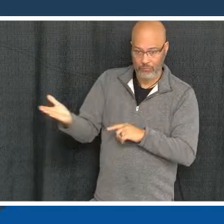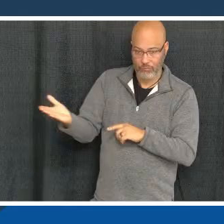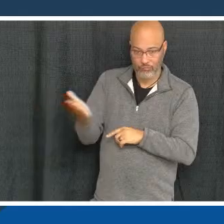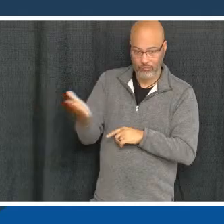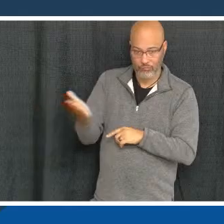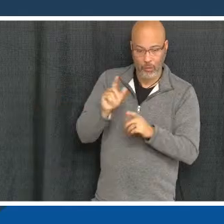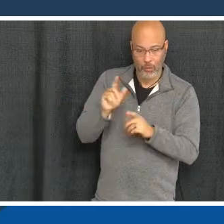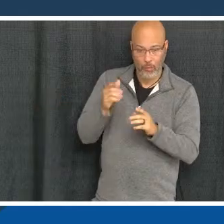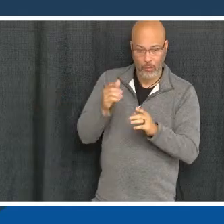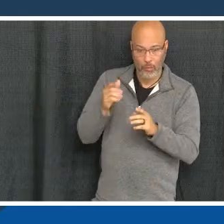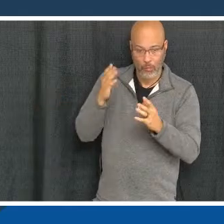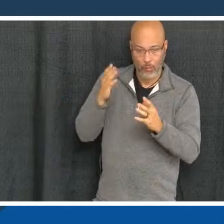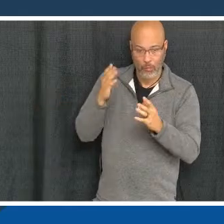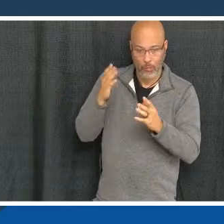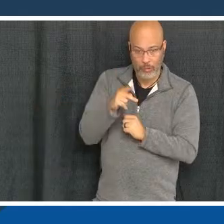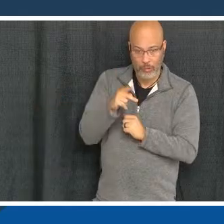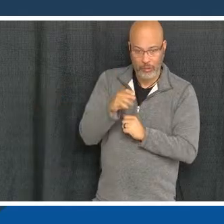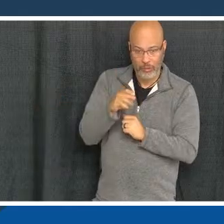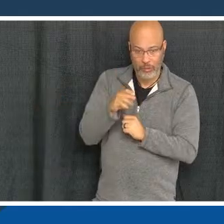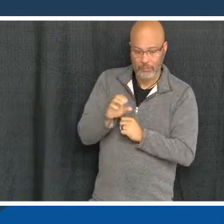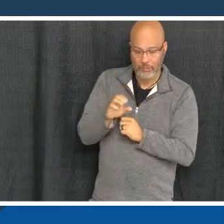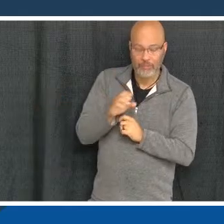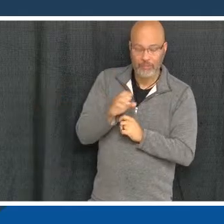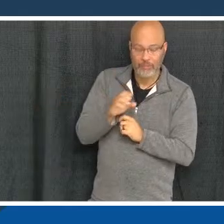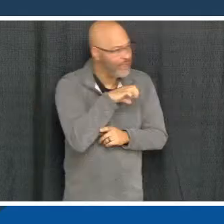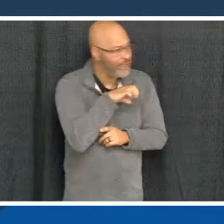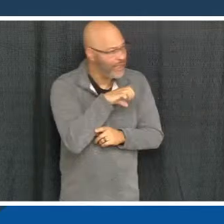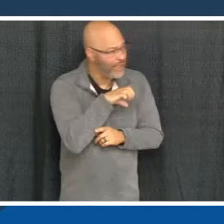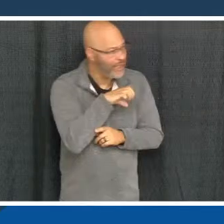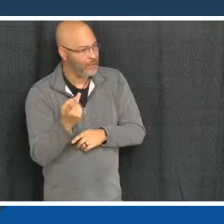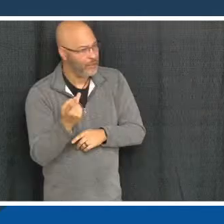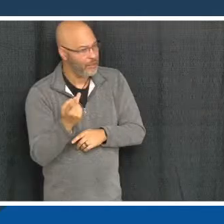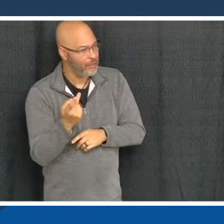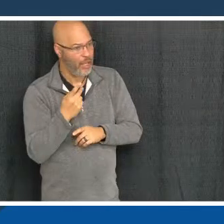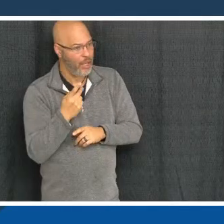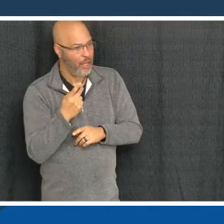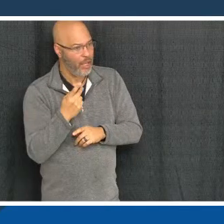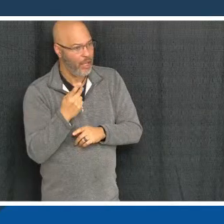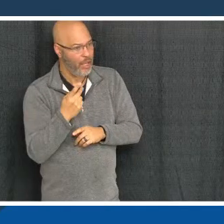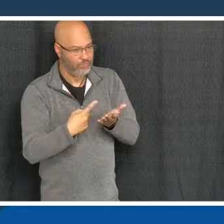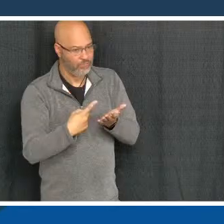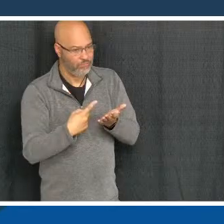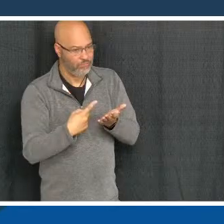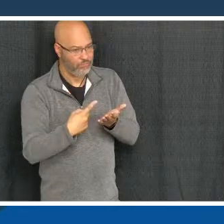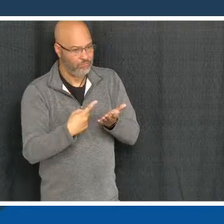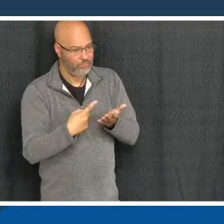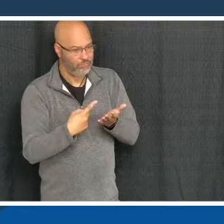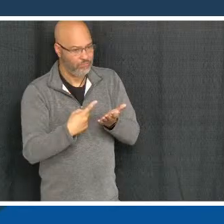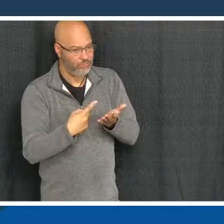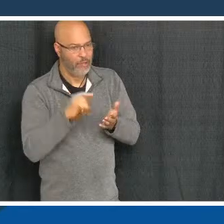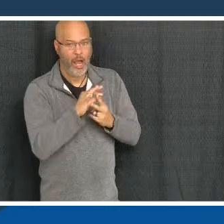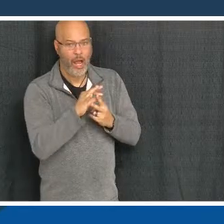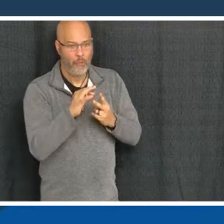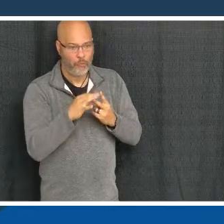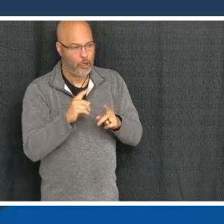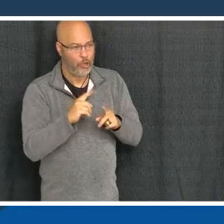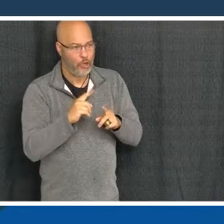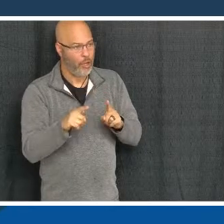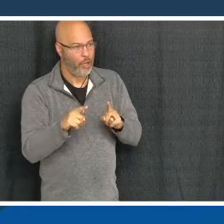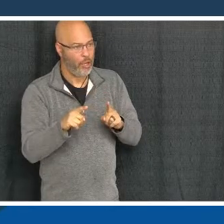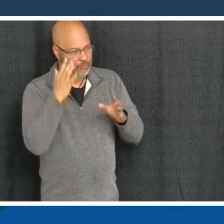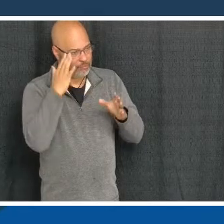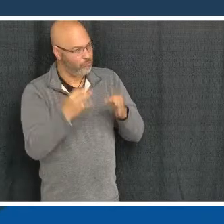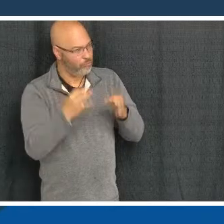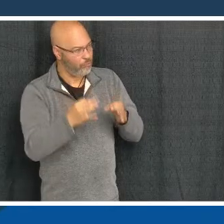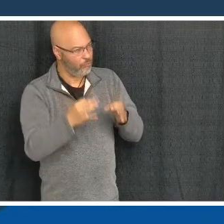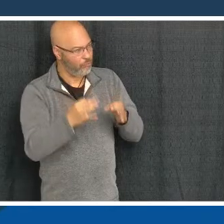the Regional Planning Commission? We've had Mr. Thompson in our office discuss that, but he did decide to